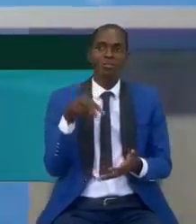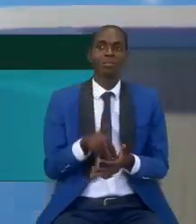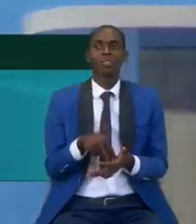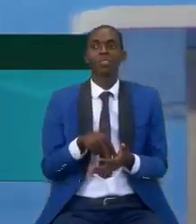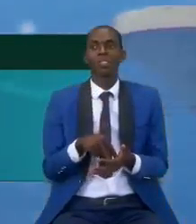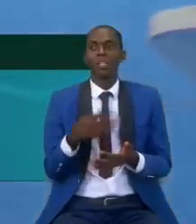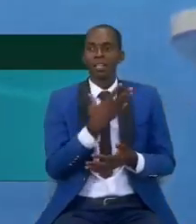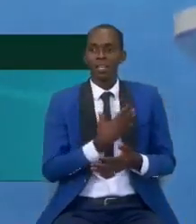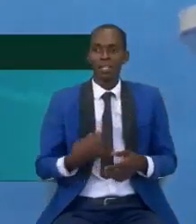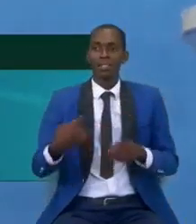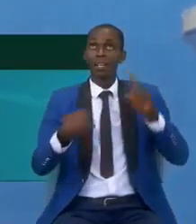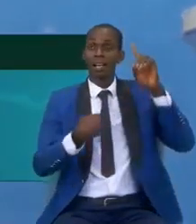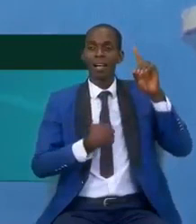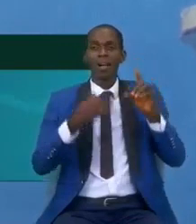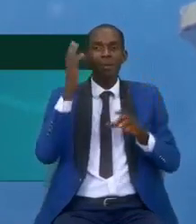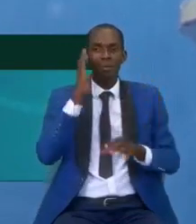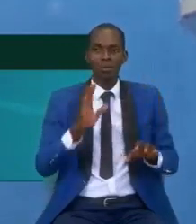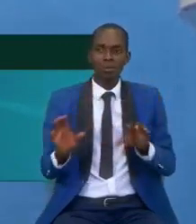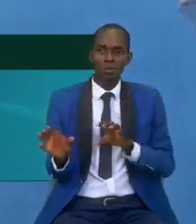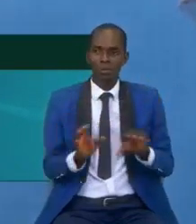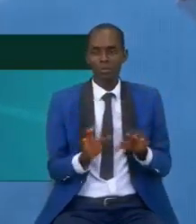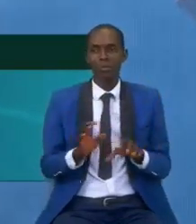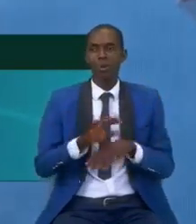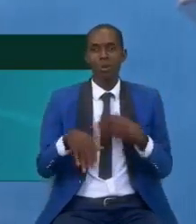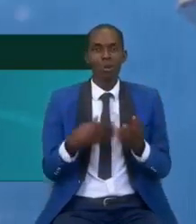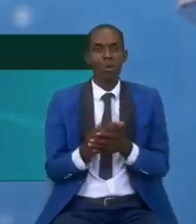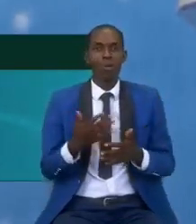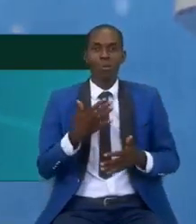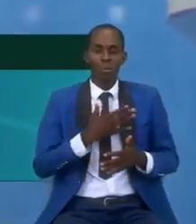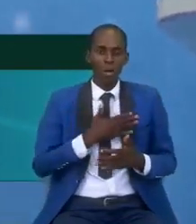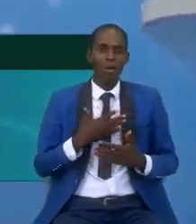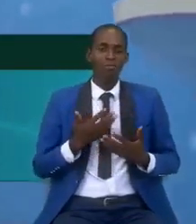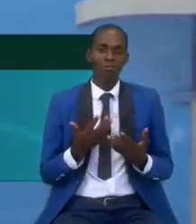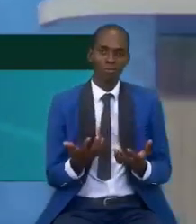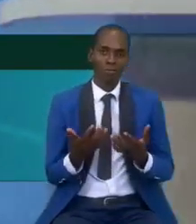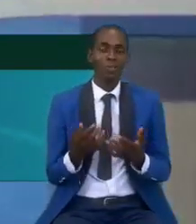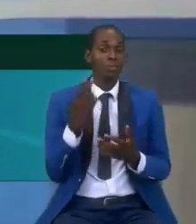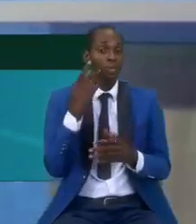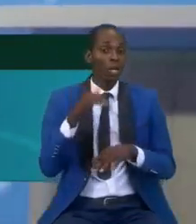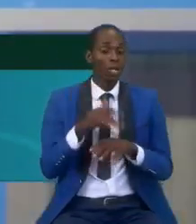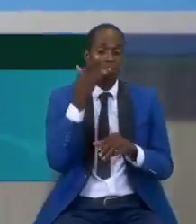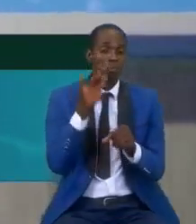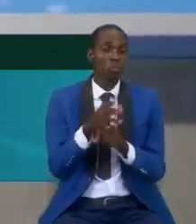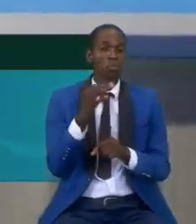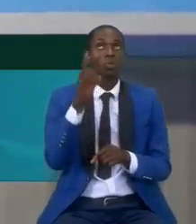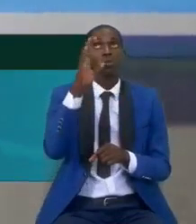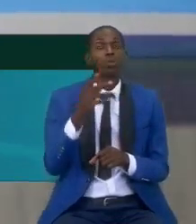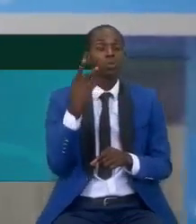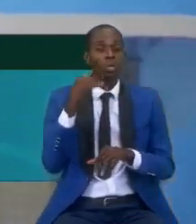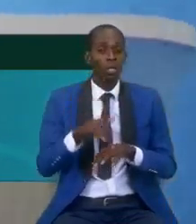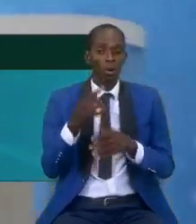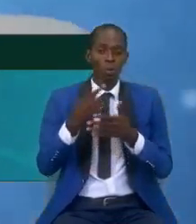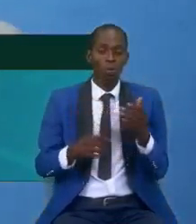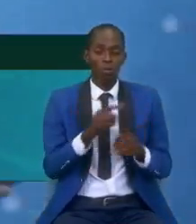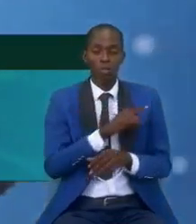the promise of God, and look at the declaration of God, what he said he will do. He said, are you feeling the burden of